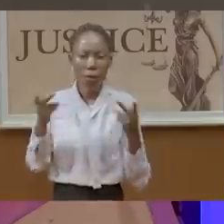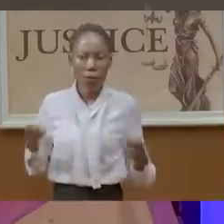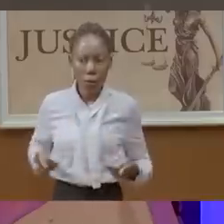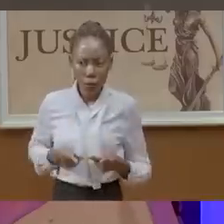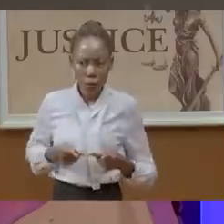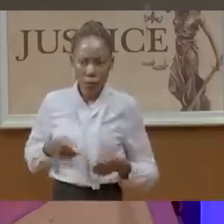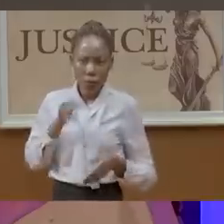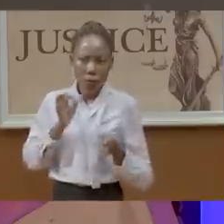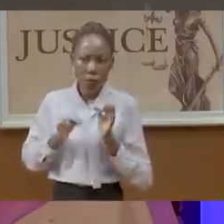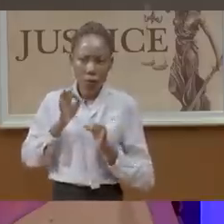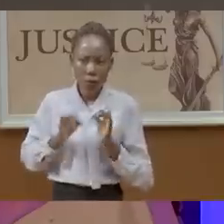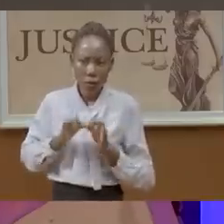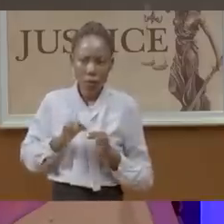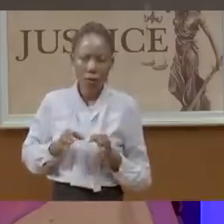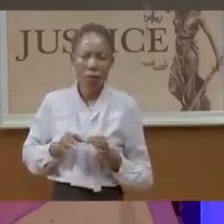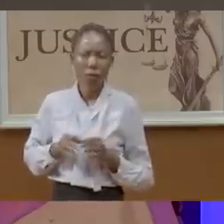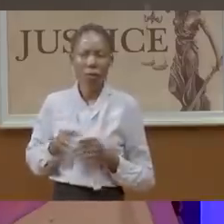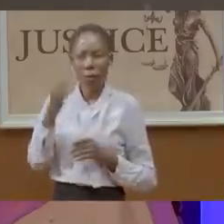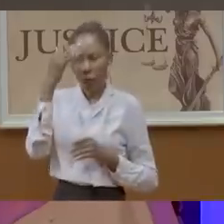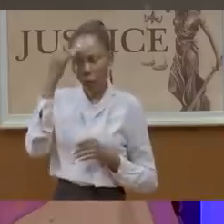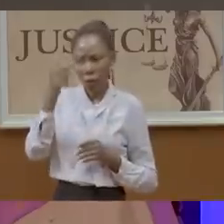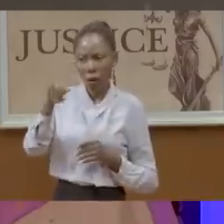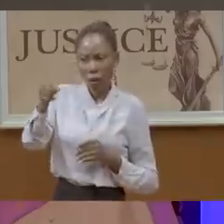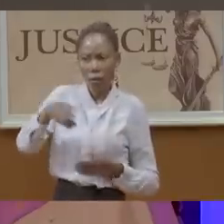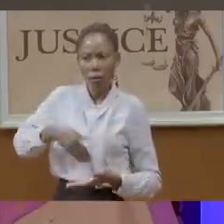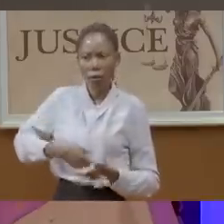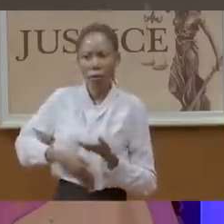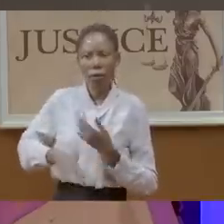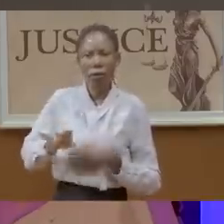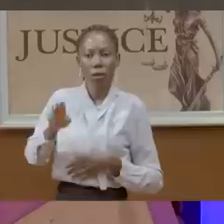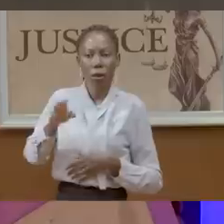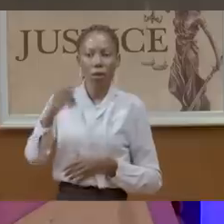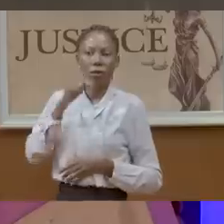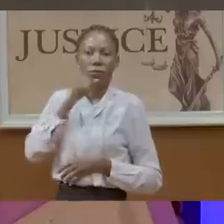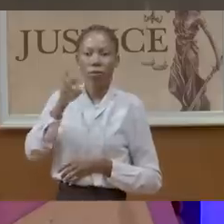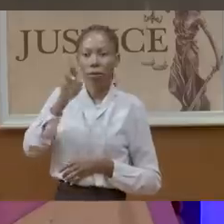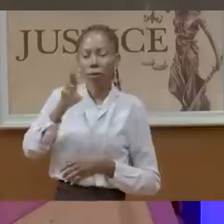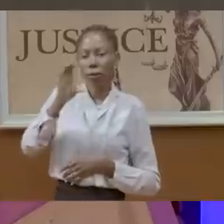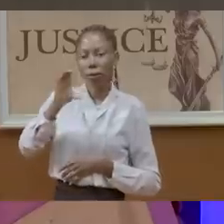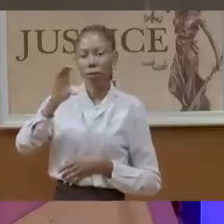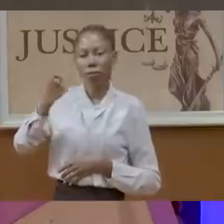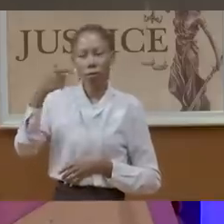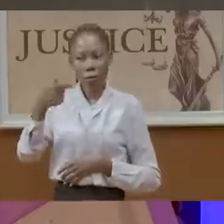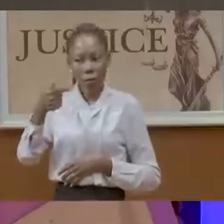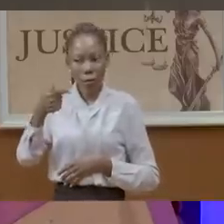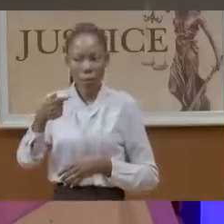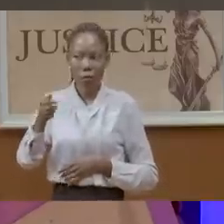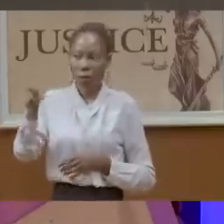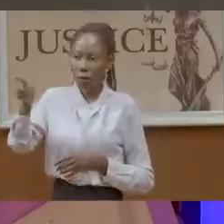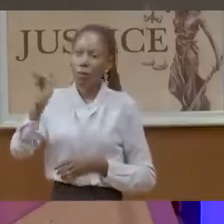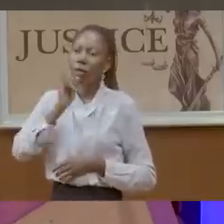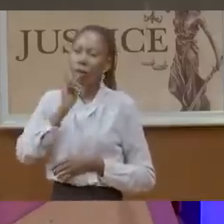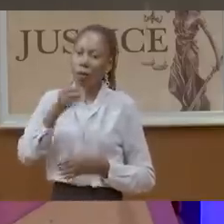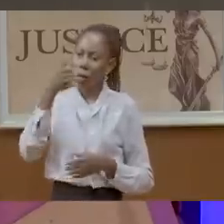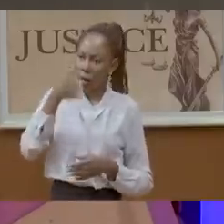under wet blood. And this very child, part of the thing that pained me, I gave her to her in Redeemed Church, Oyigbo. He was there while I was giving birth to the baby. He